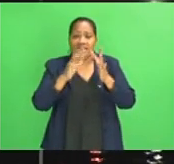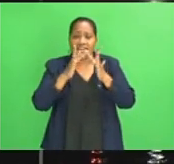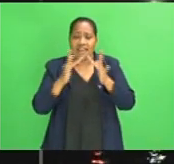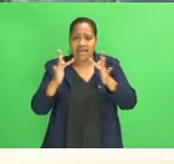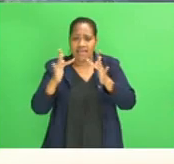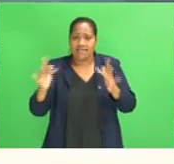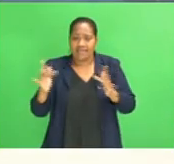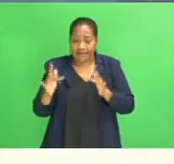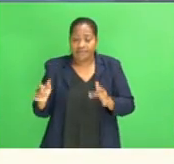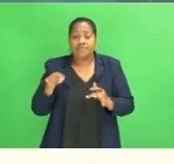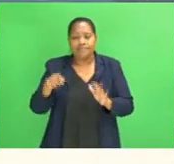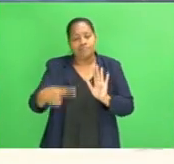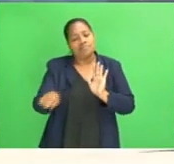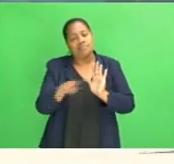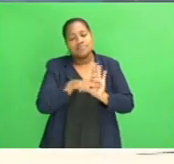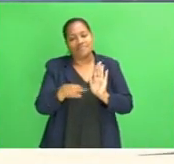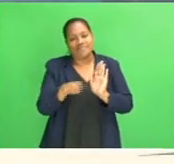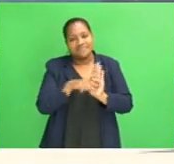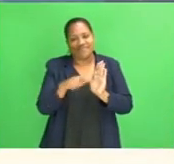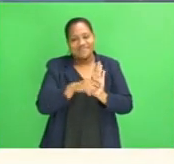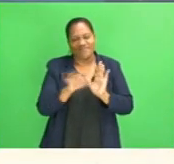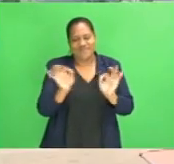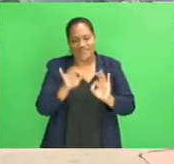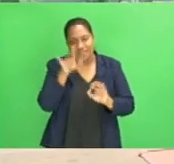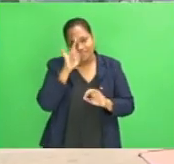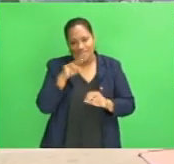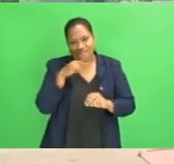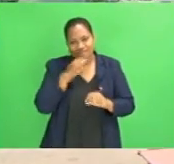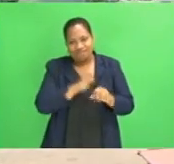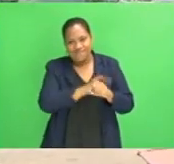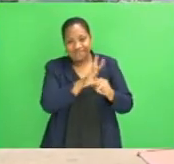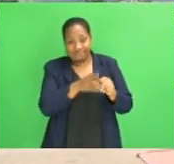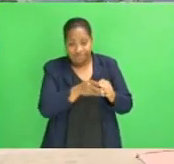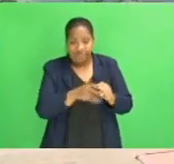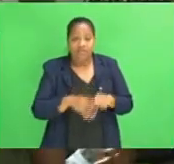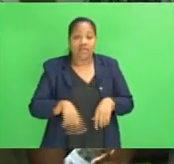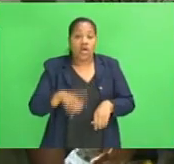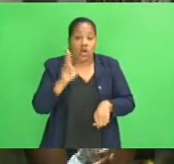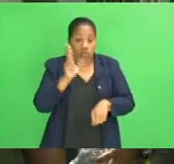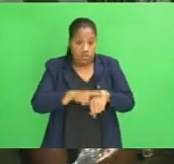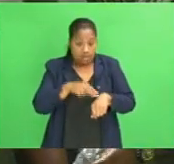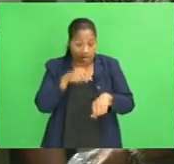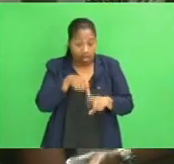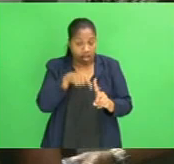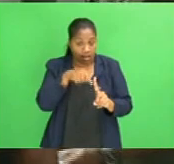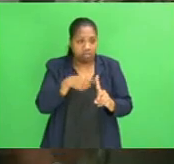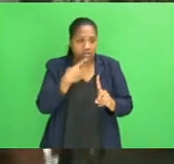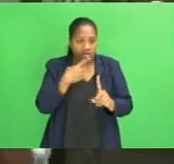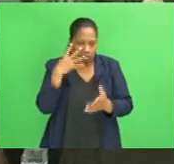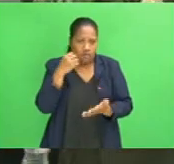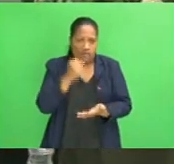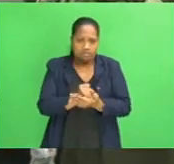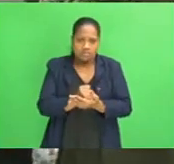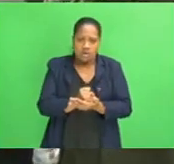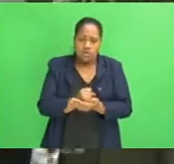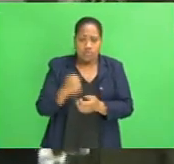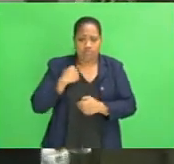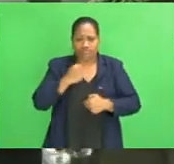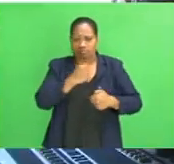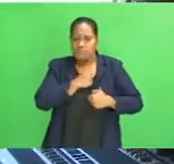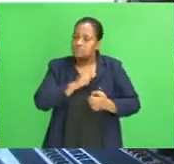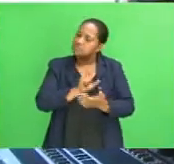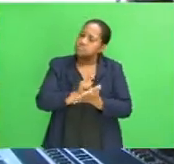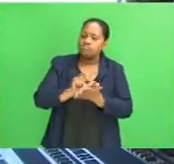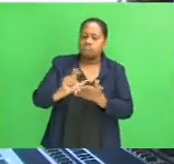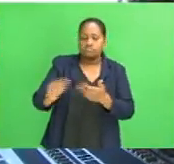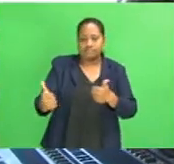negative. Minister for Health and Medical Services, Dr. Ifiremi Wangainambete, confirms the soldiers have all been cleared in this round of